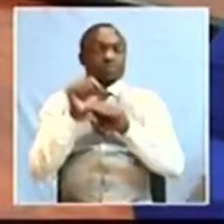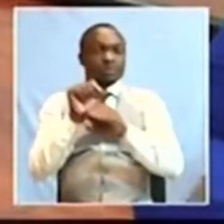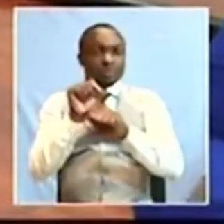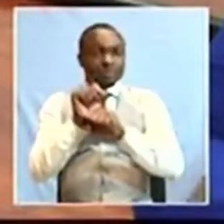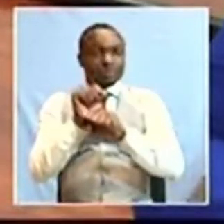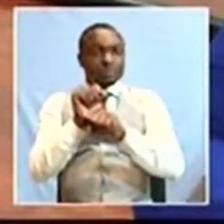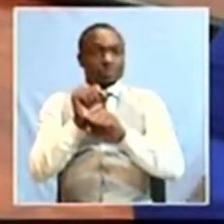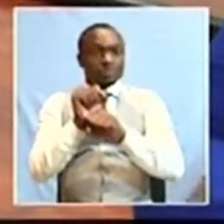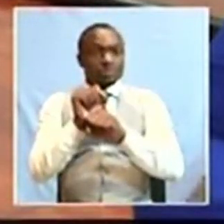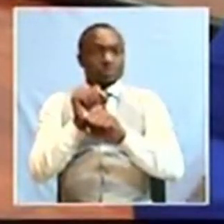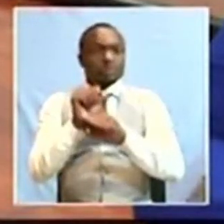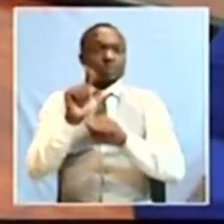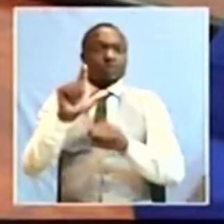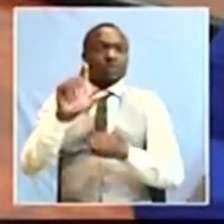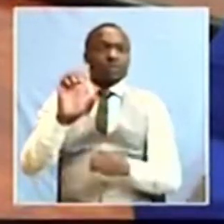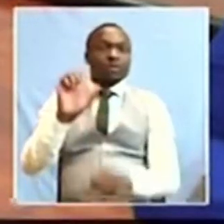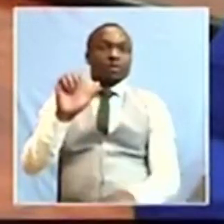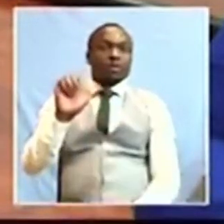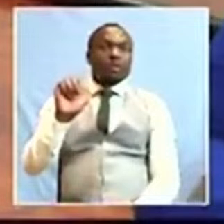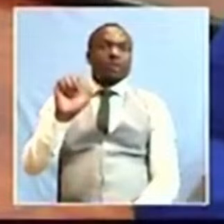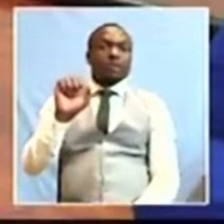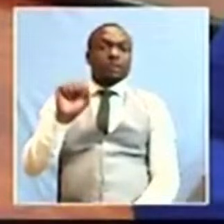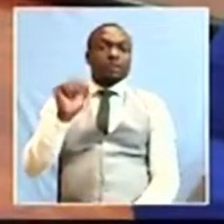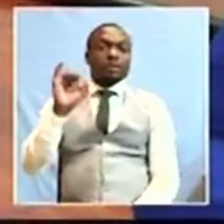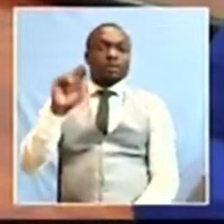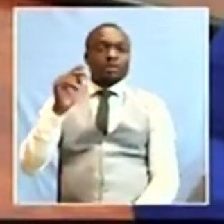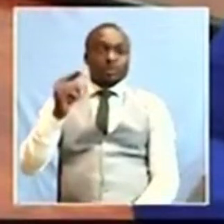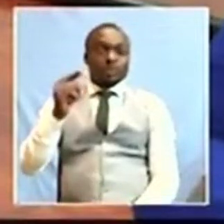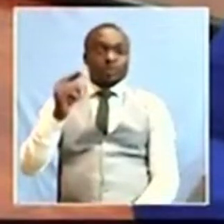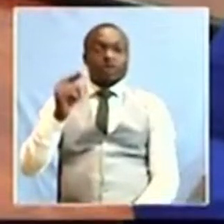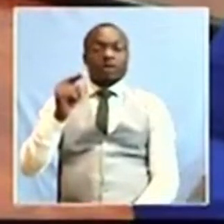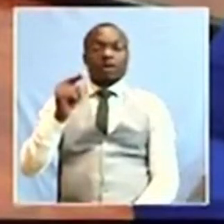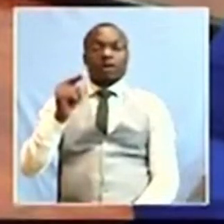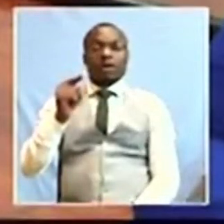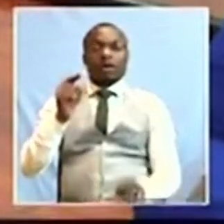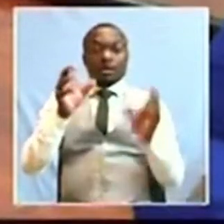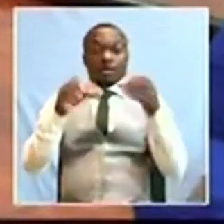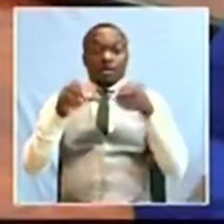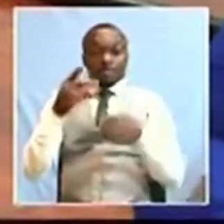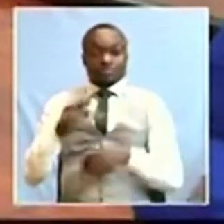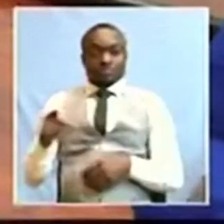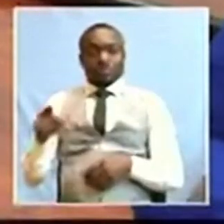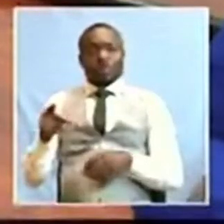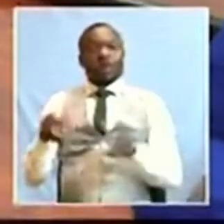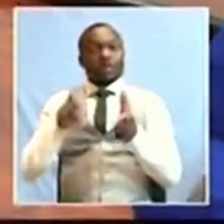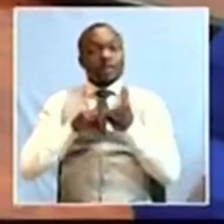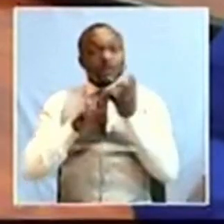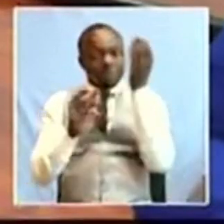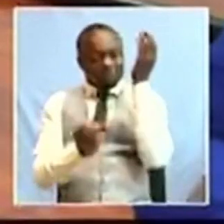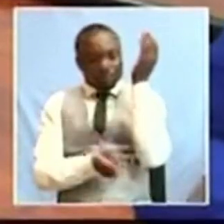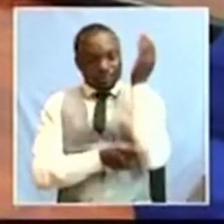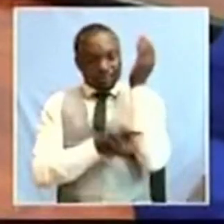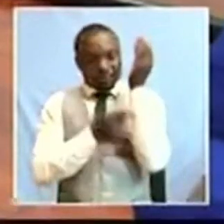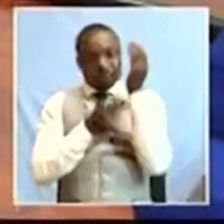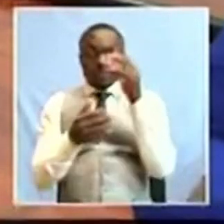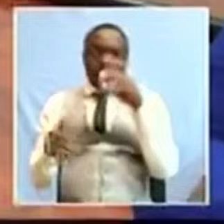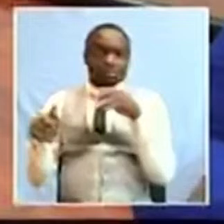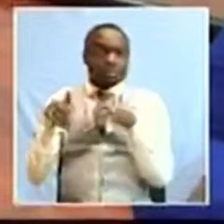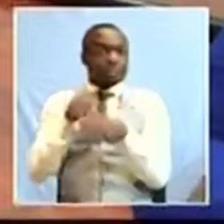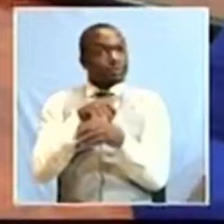leasing of Council properties for redevelopment and the inclusion